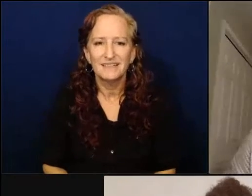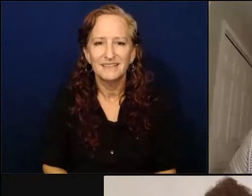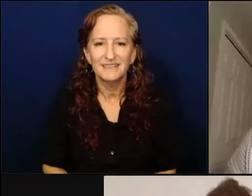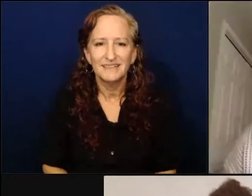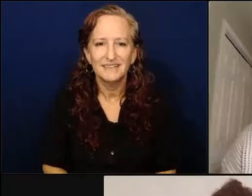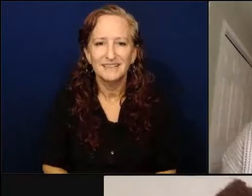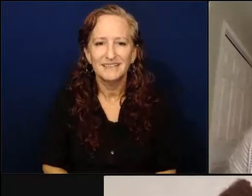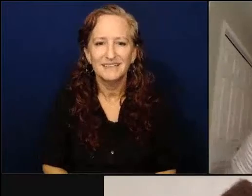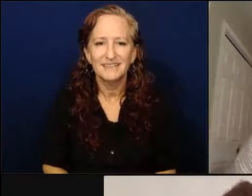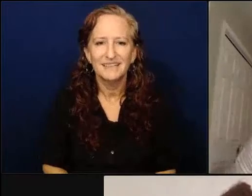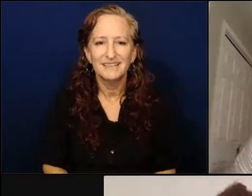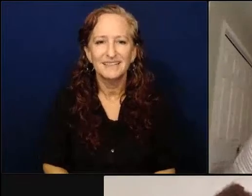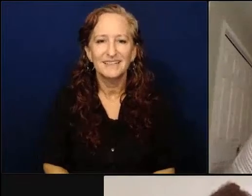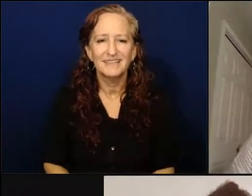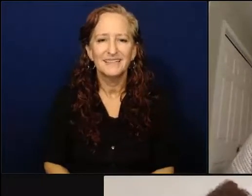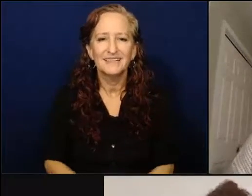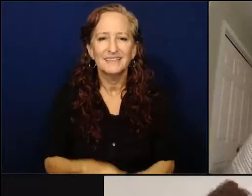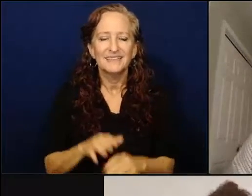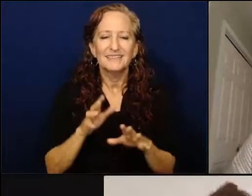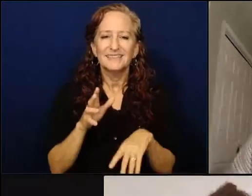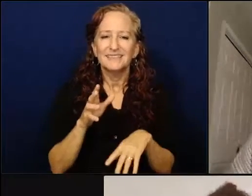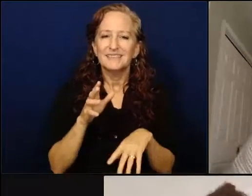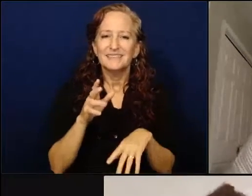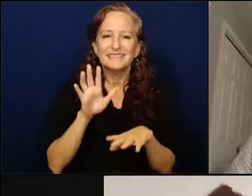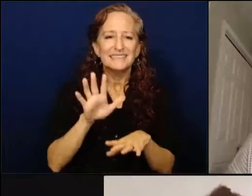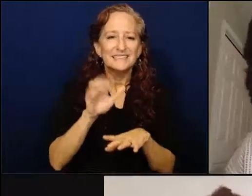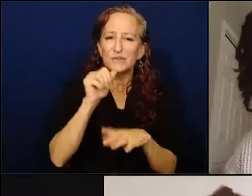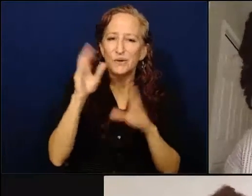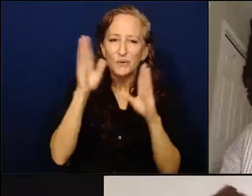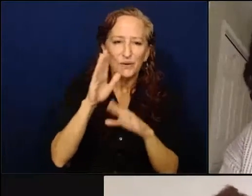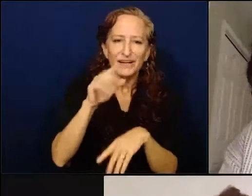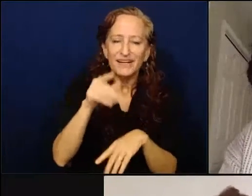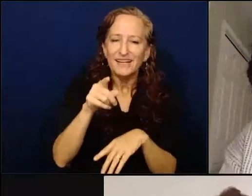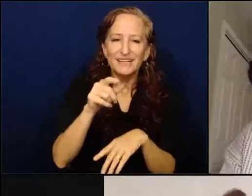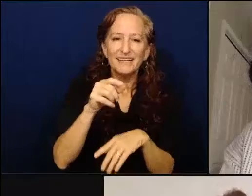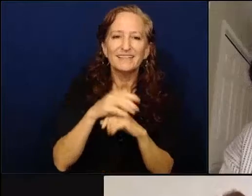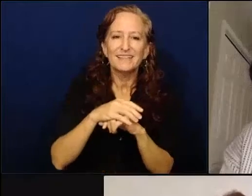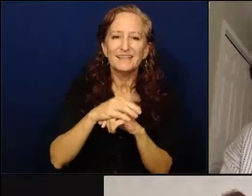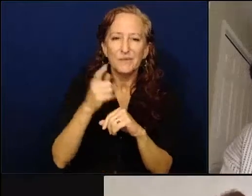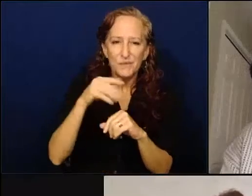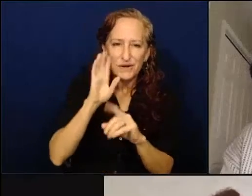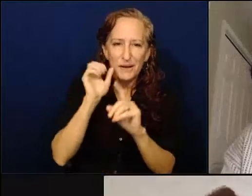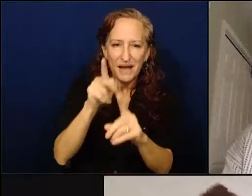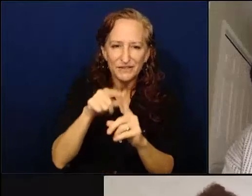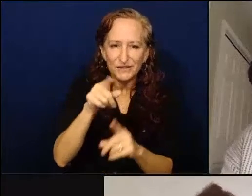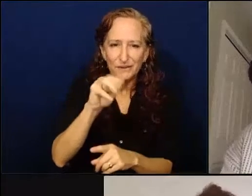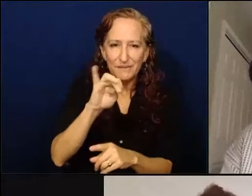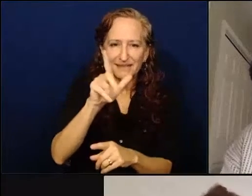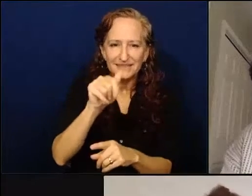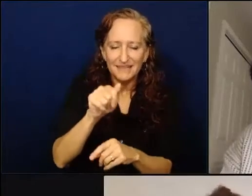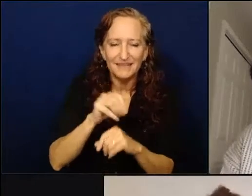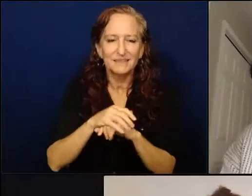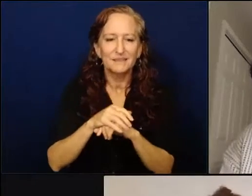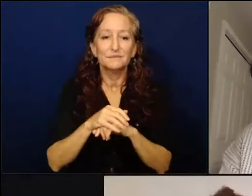All right, don't stress. We will come back. So, my next question, in this startup world, it's so hard, I think, especially as